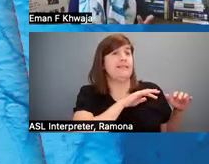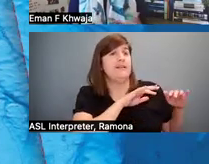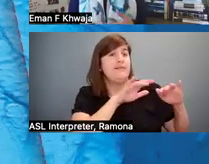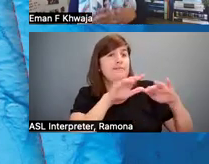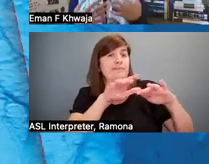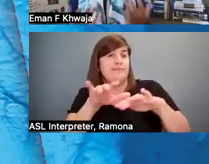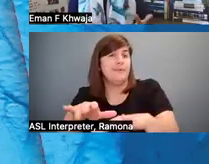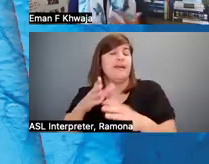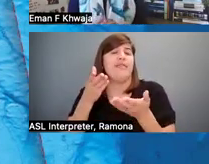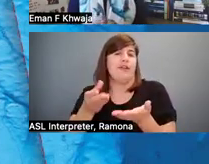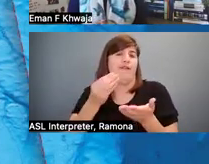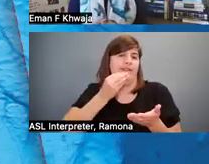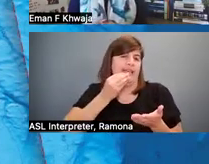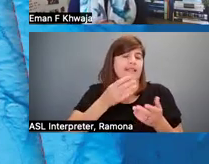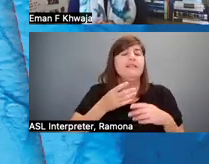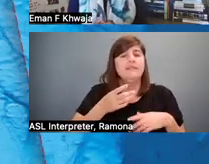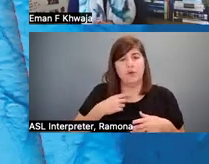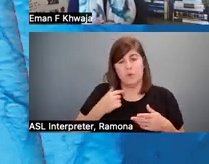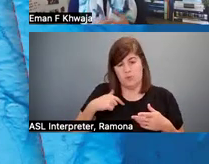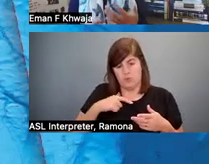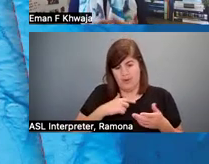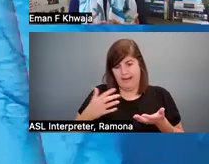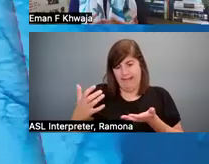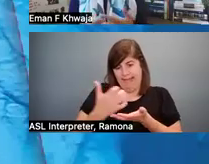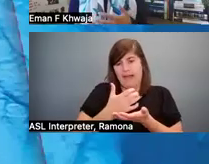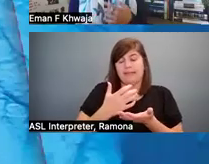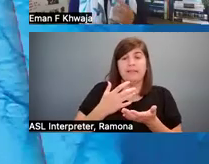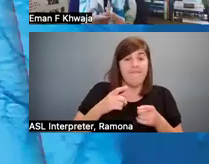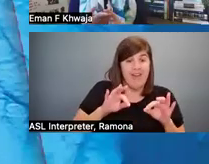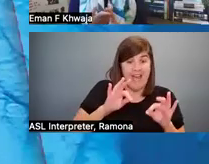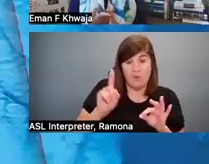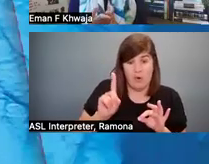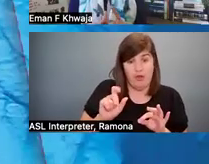find the whales, we collect data on what we are seeing with them. So we document